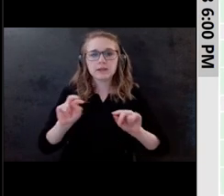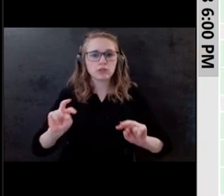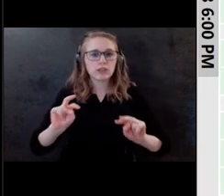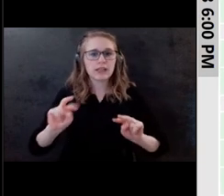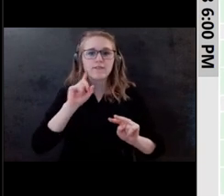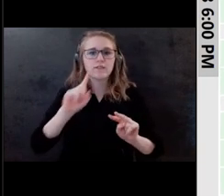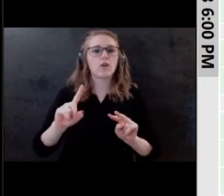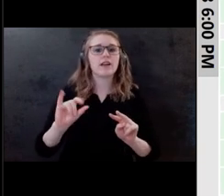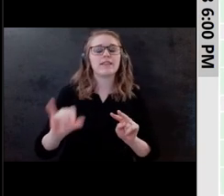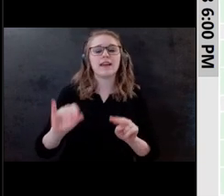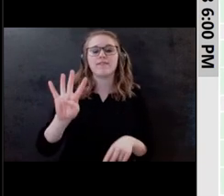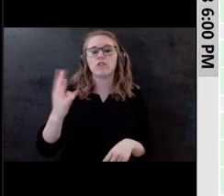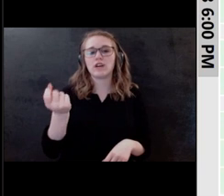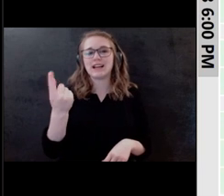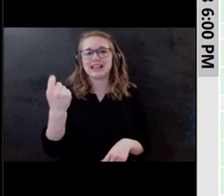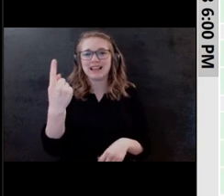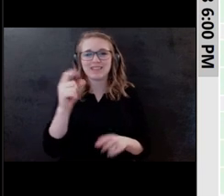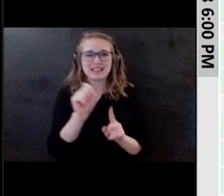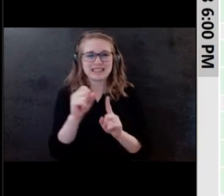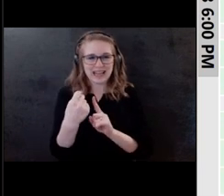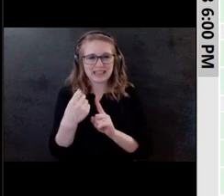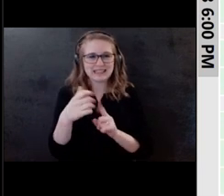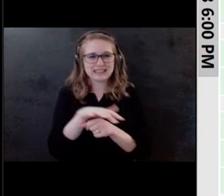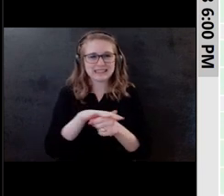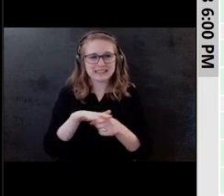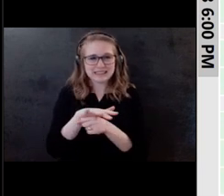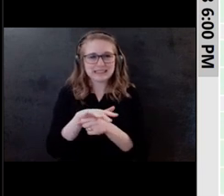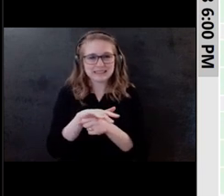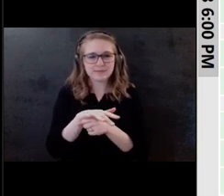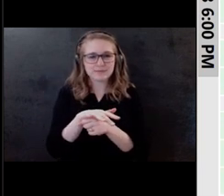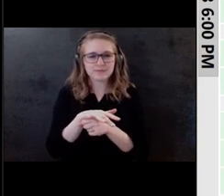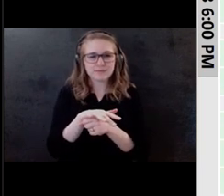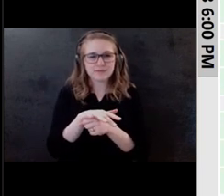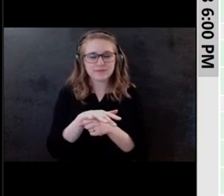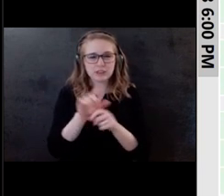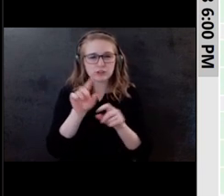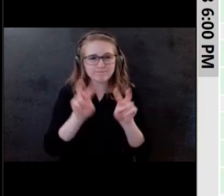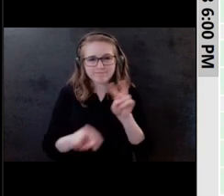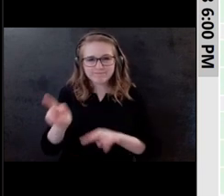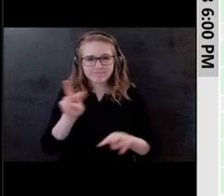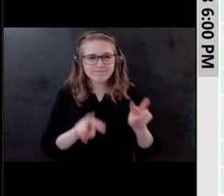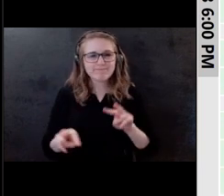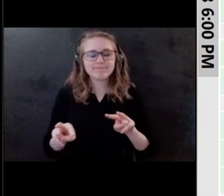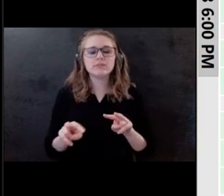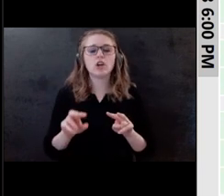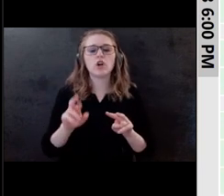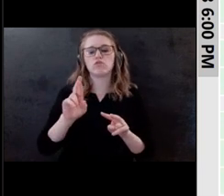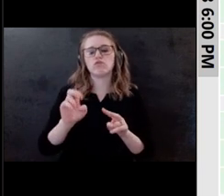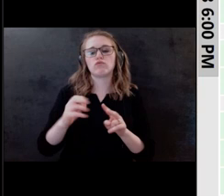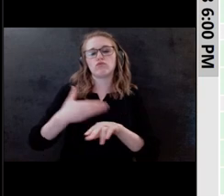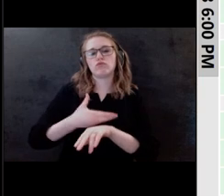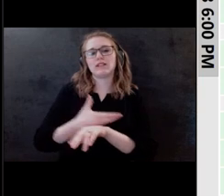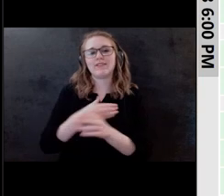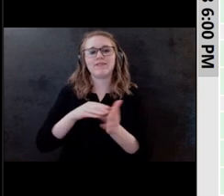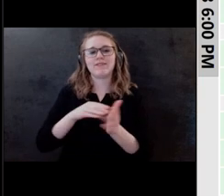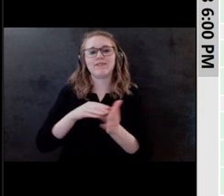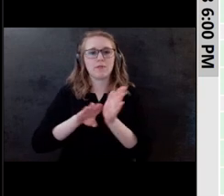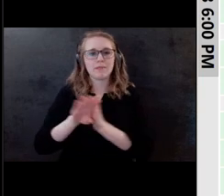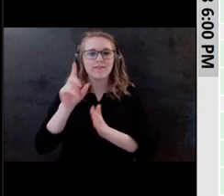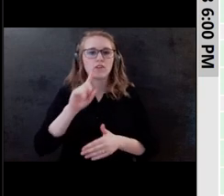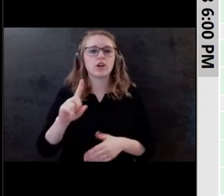the 411 site, you know, to look at that as a redevelopment site for the new retail post